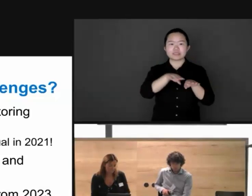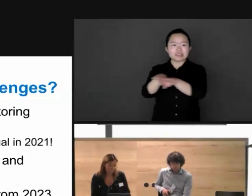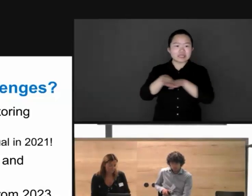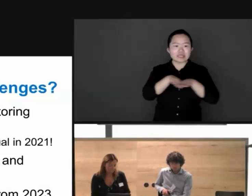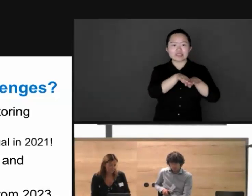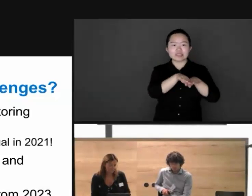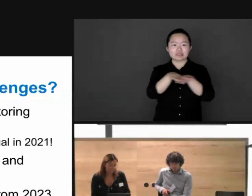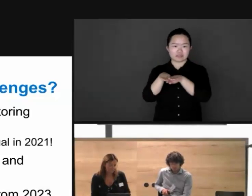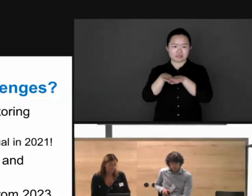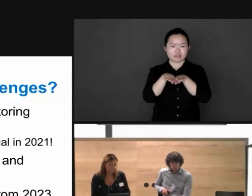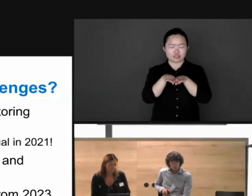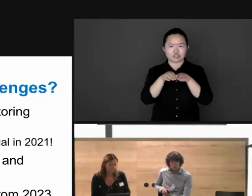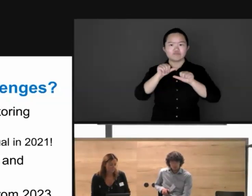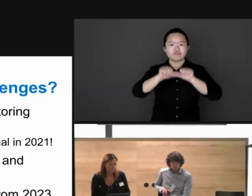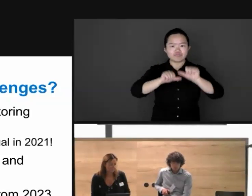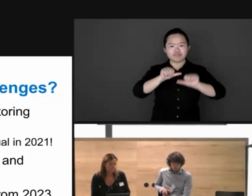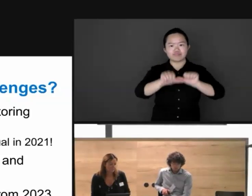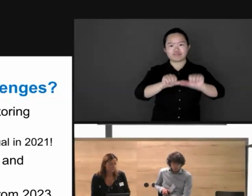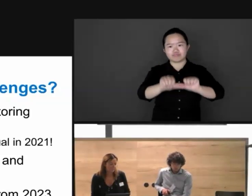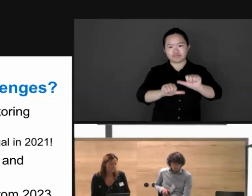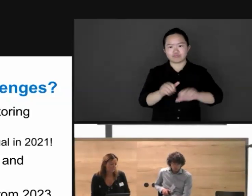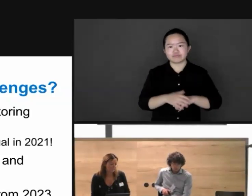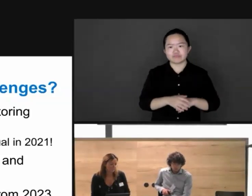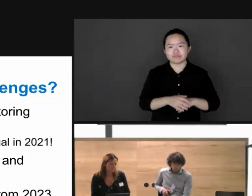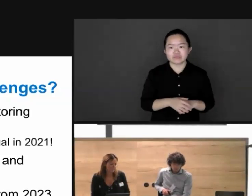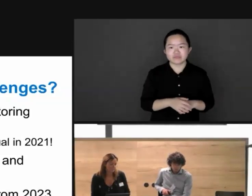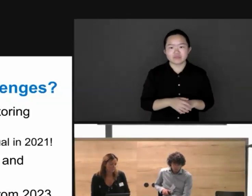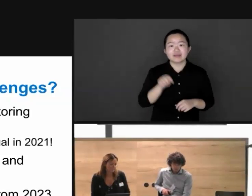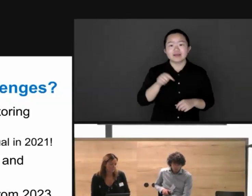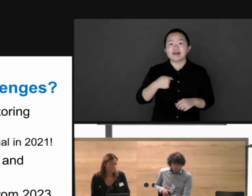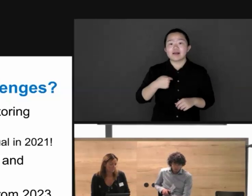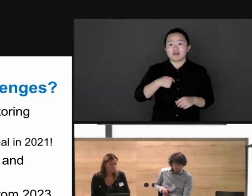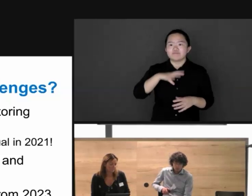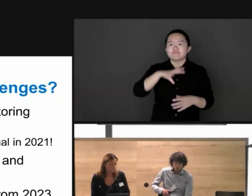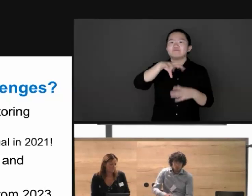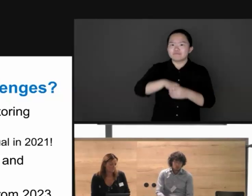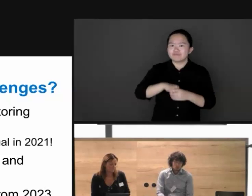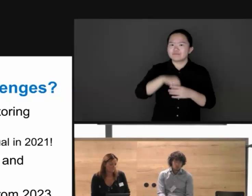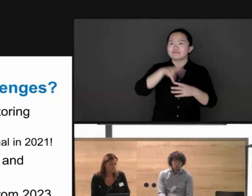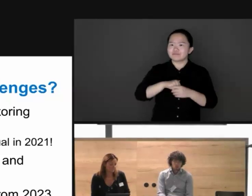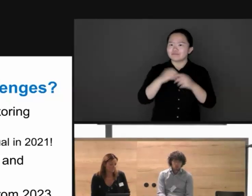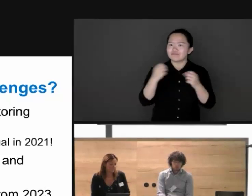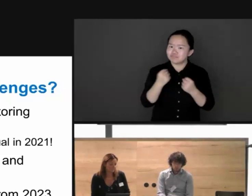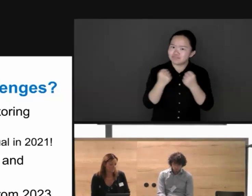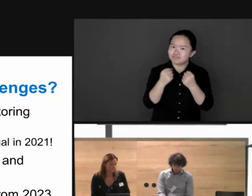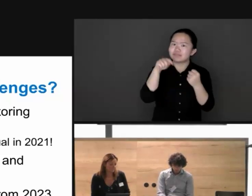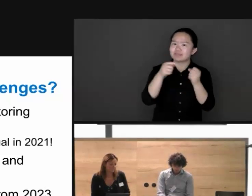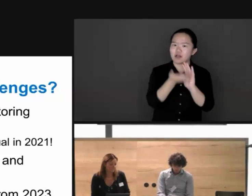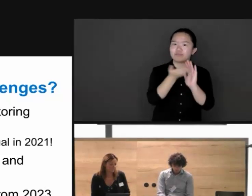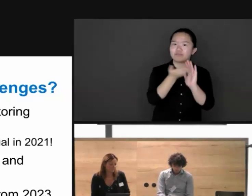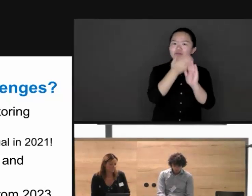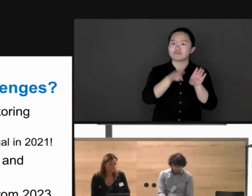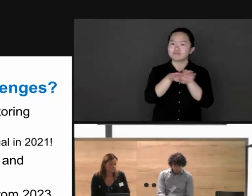brought unresolved problems to the standardization process. As an example of it, I'm going to speak about